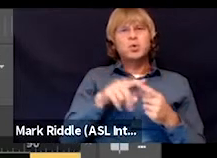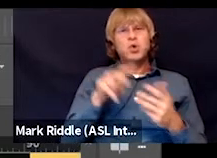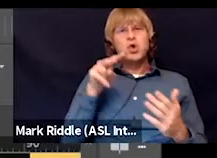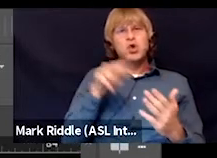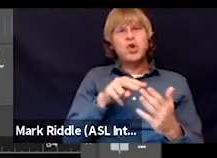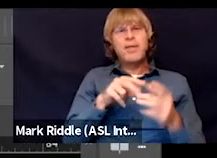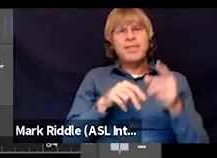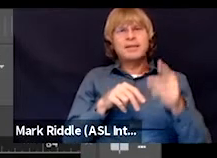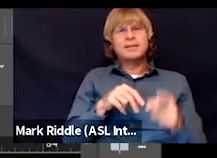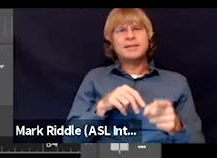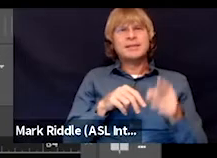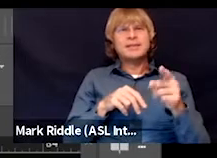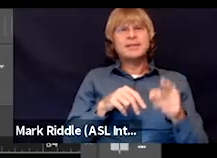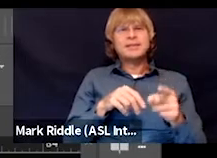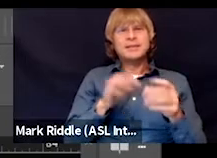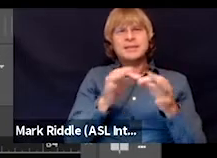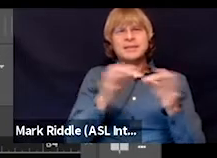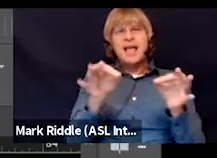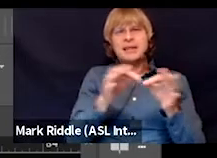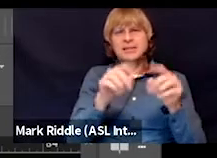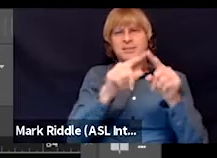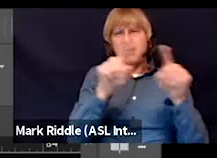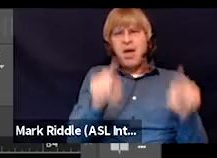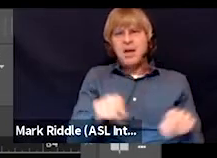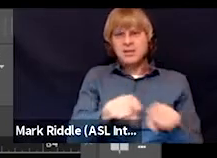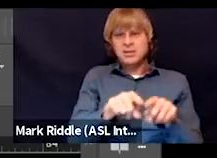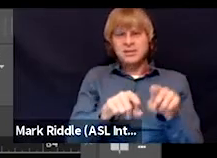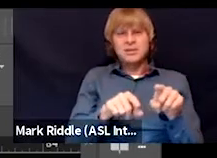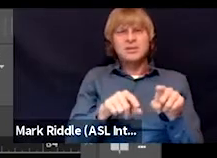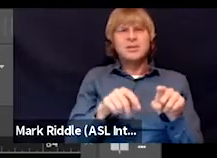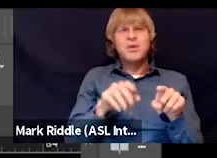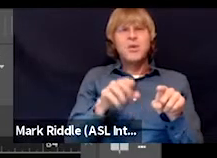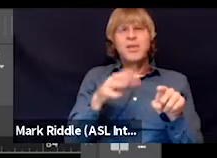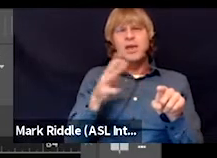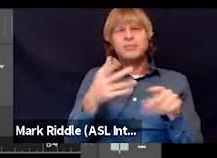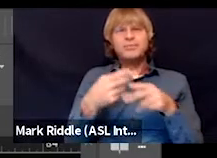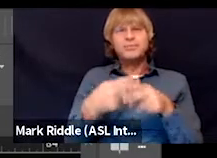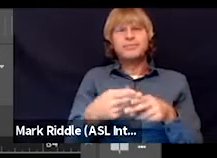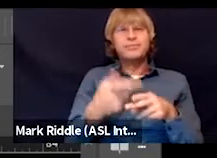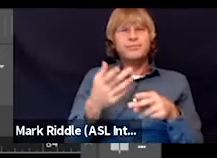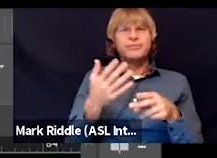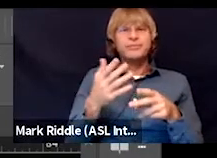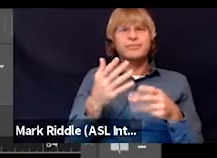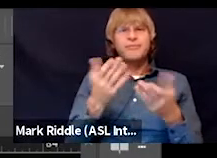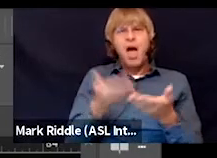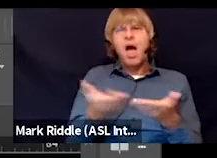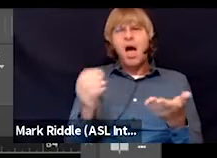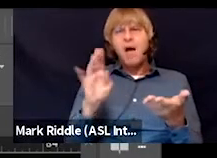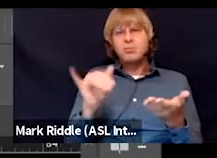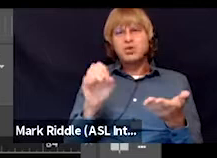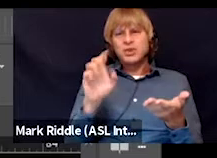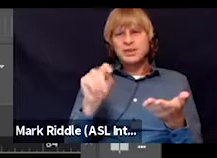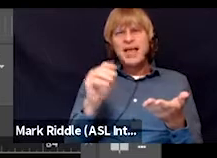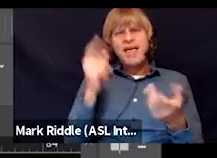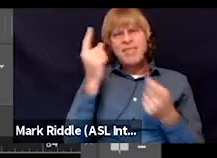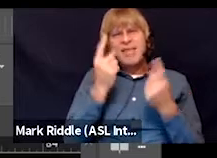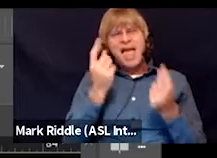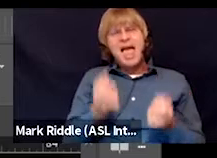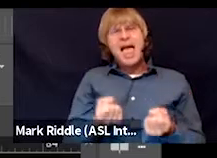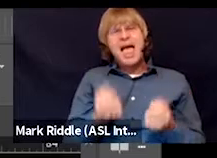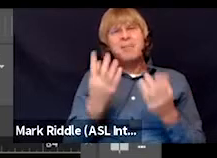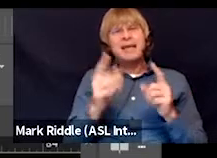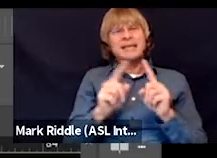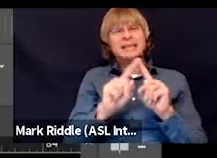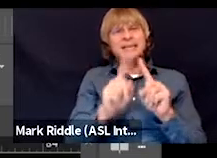at this text box or this object and think, how many different